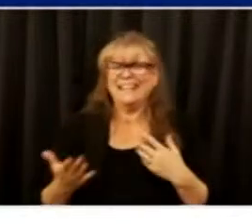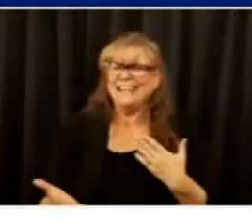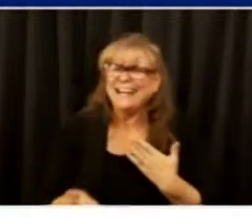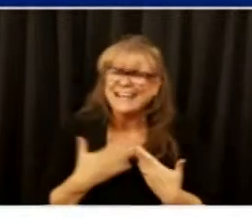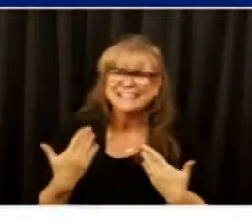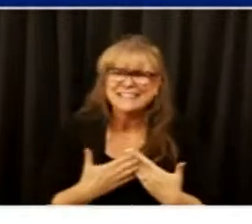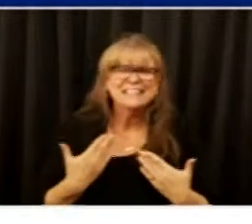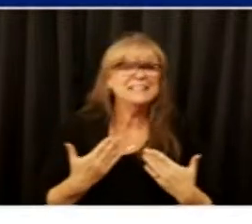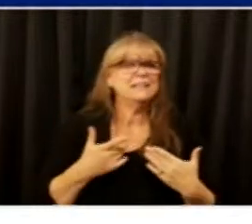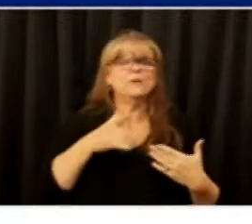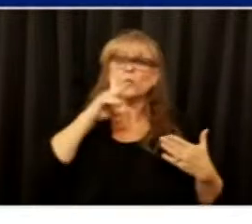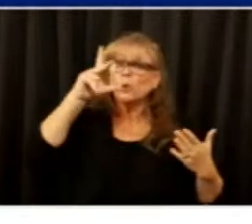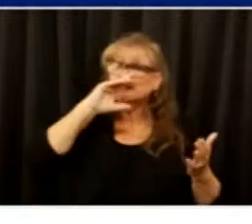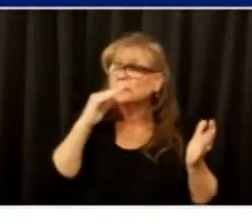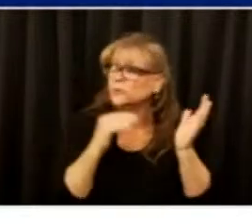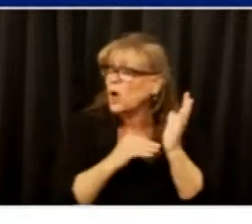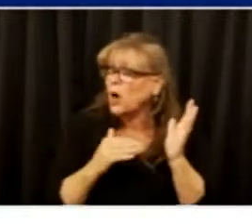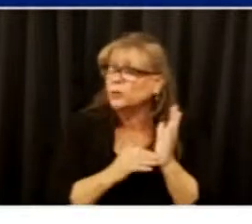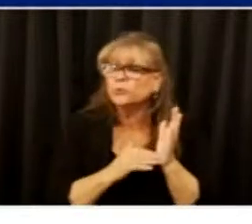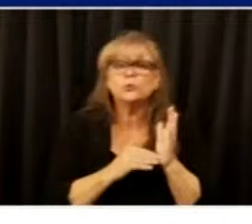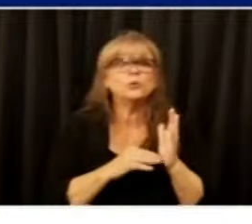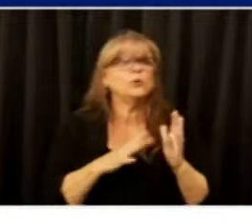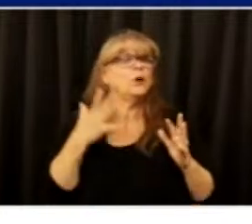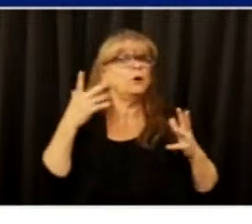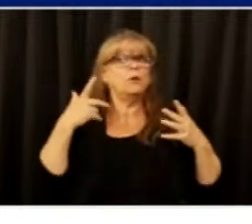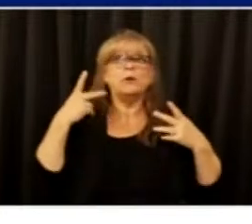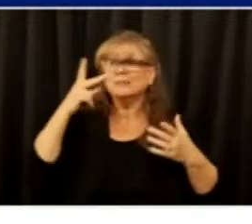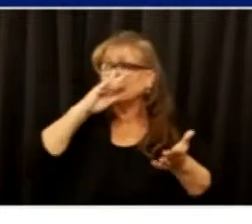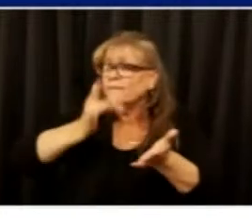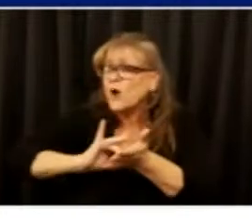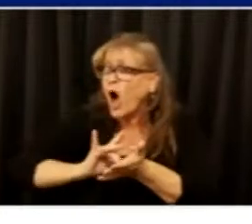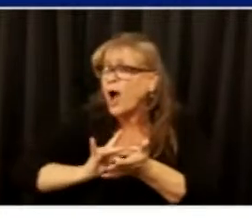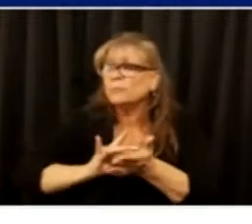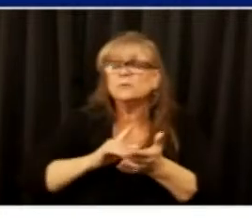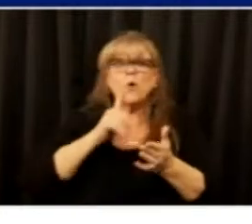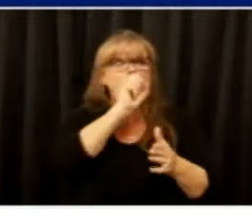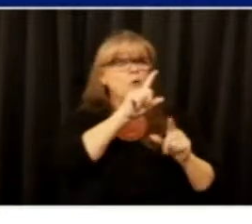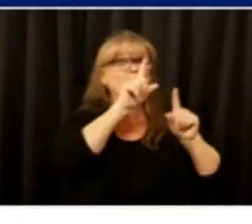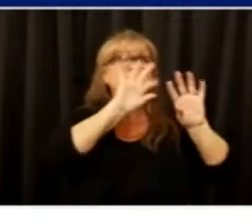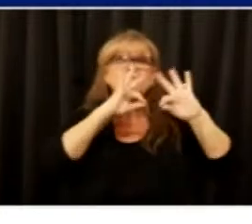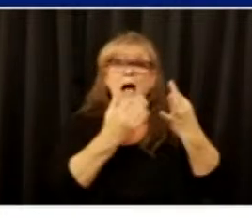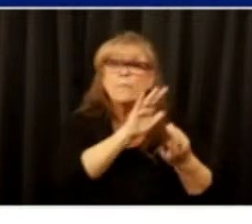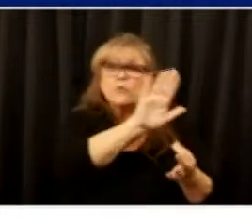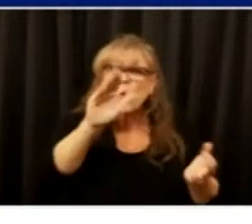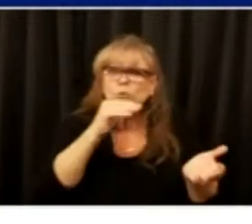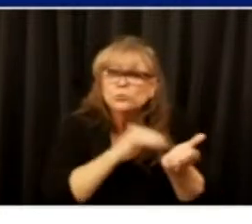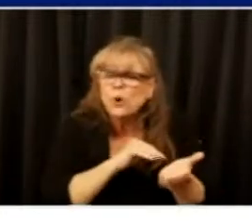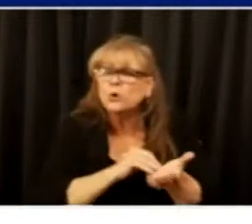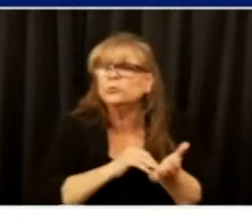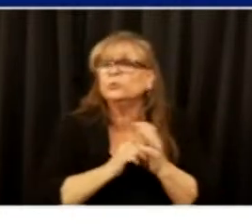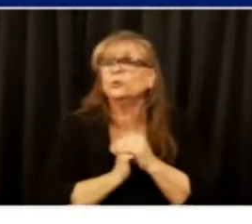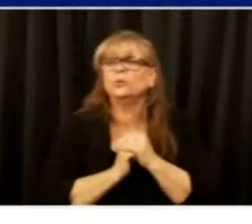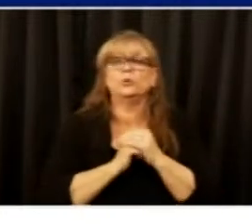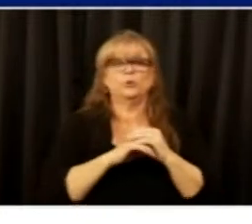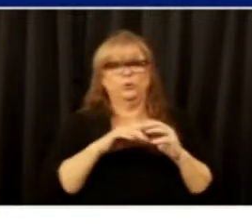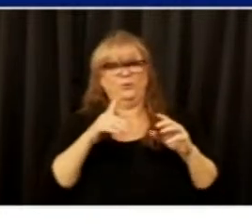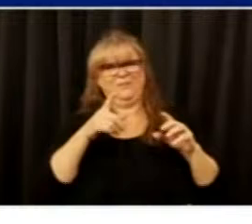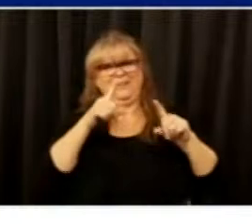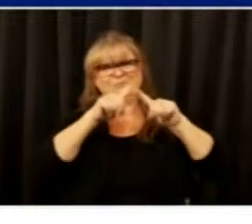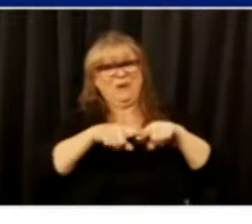important and trusted sources of information, and we're really calling upon all of our pediatricians, family practices, and